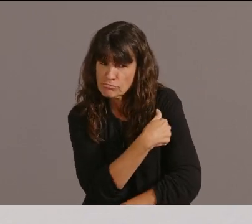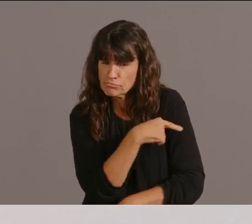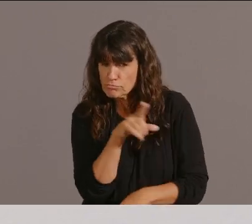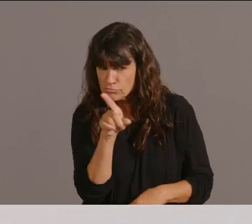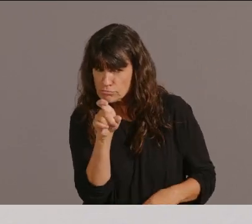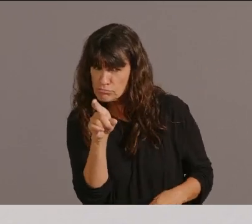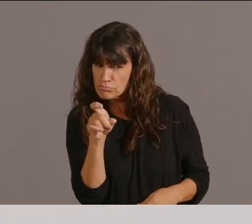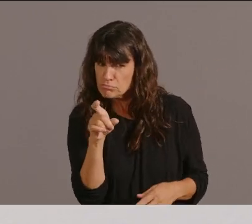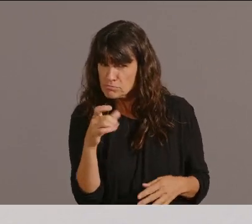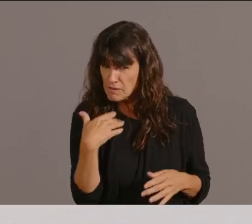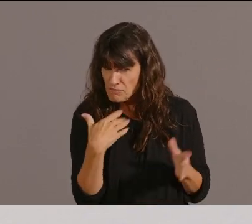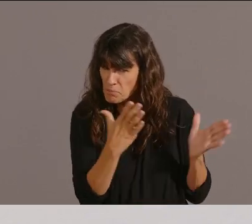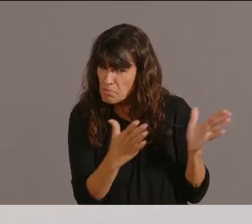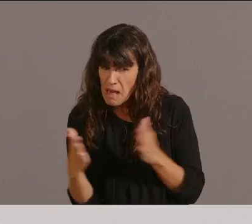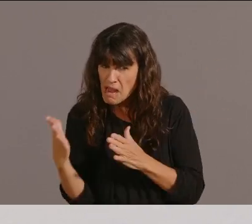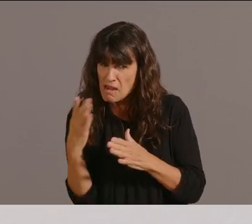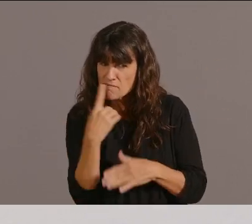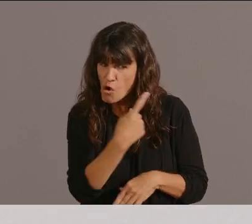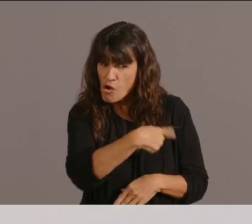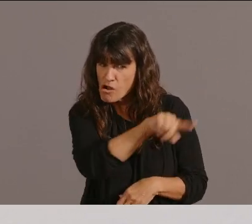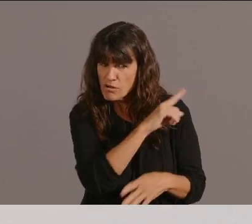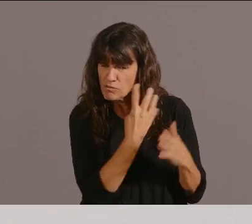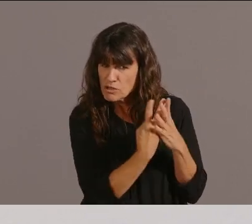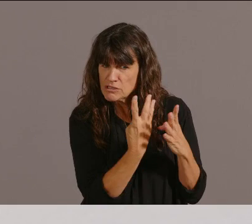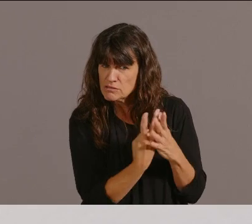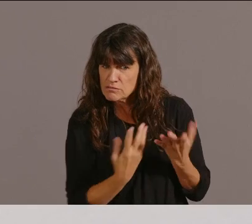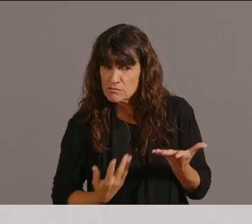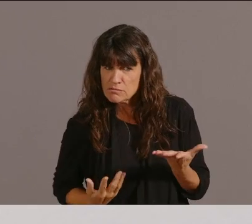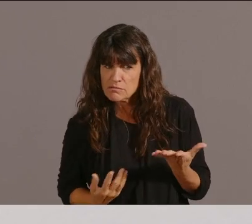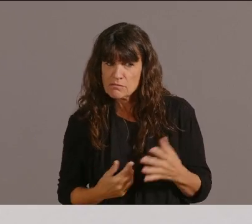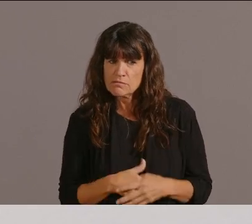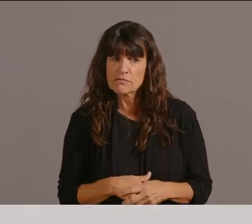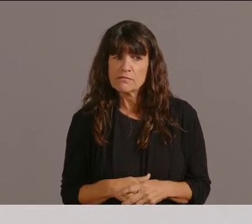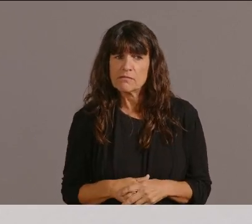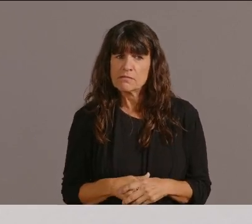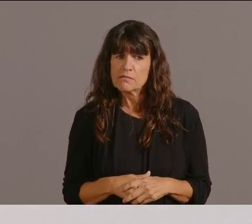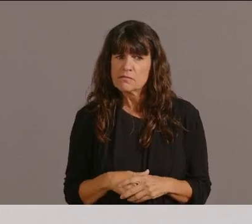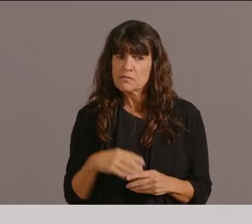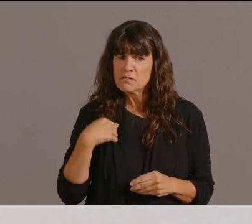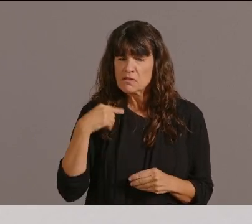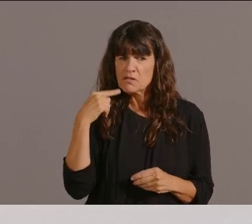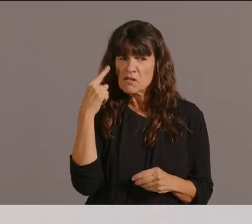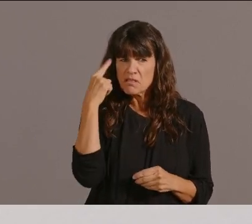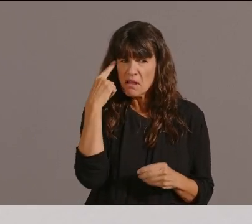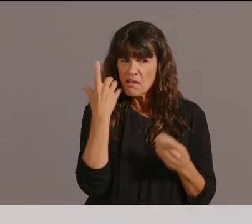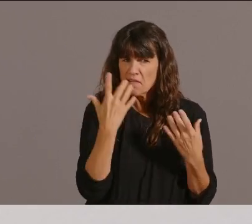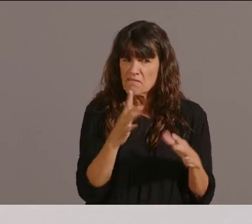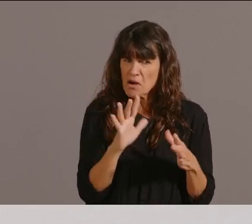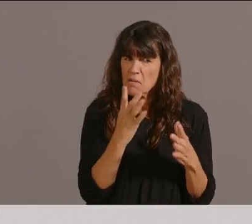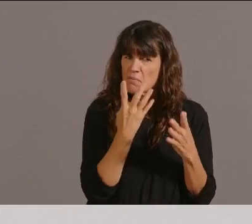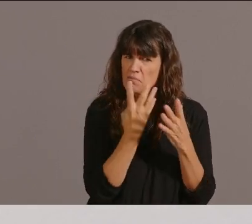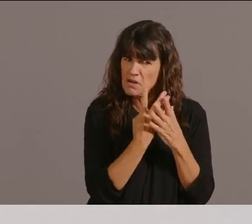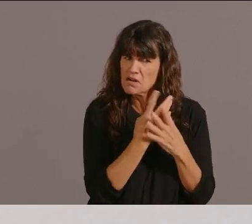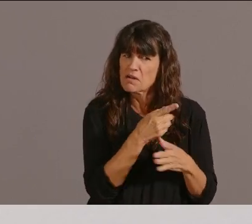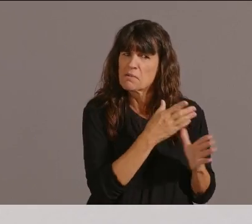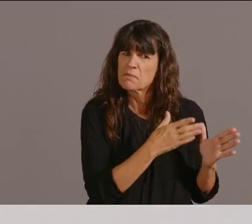that was circulating that said that inmates in infirmaries and